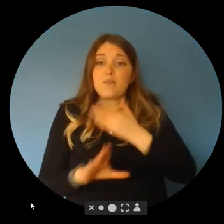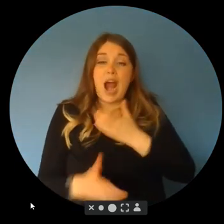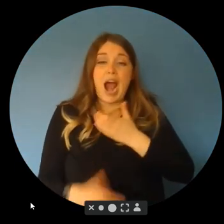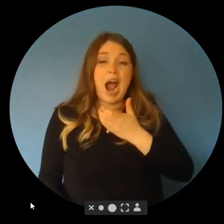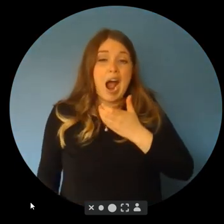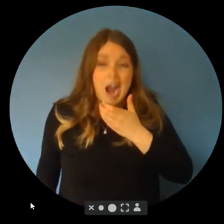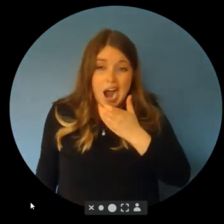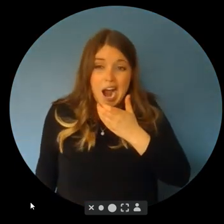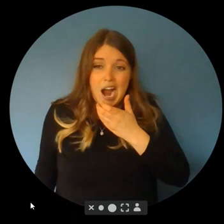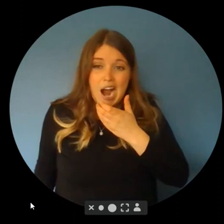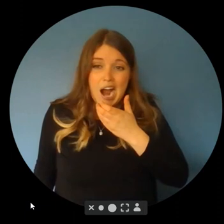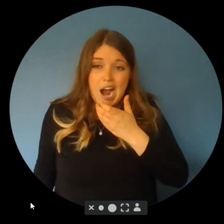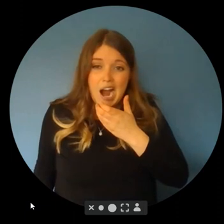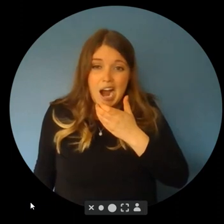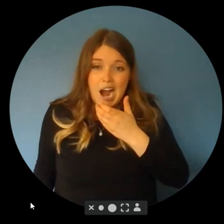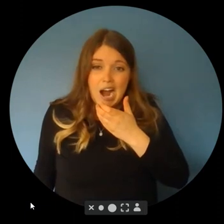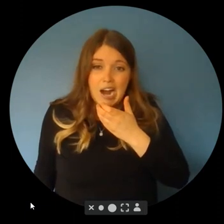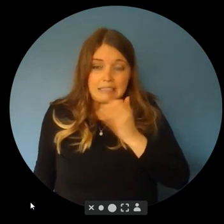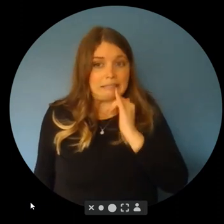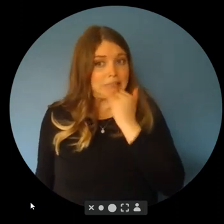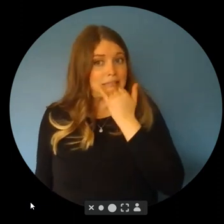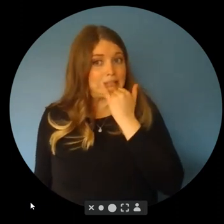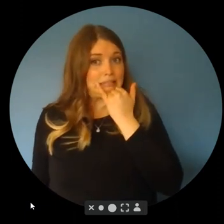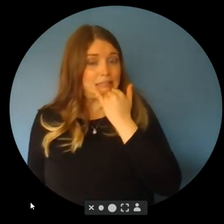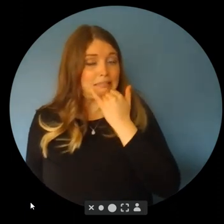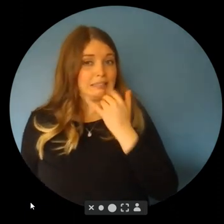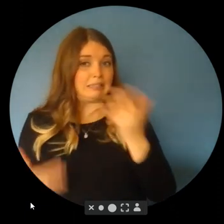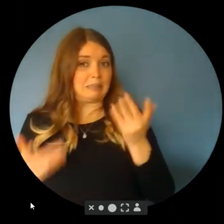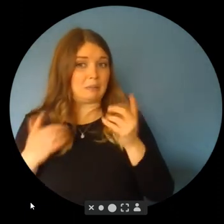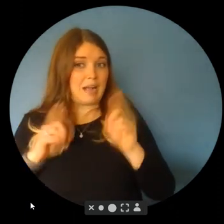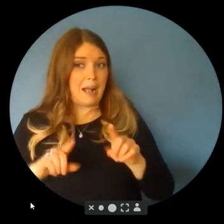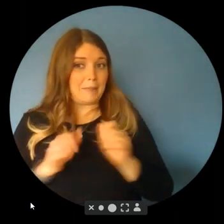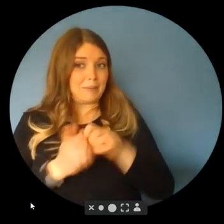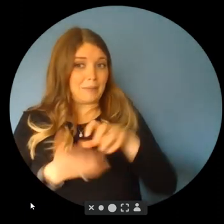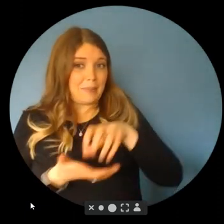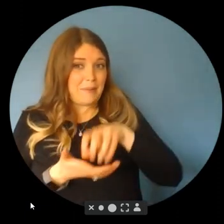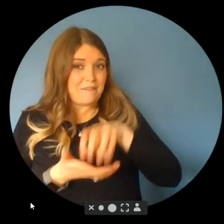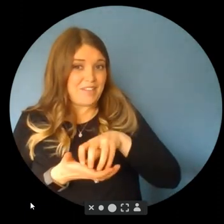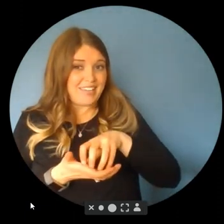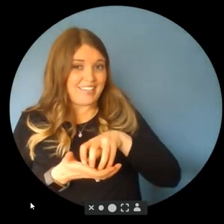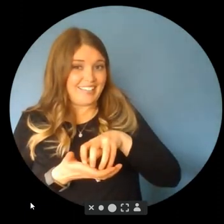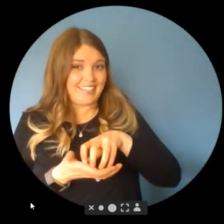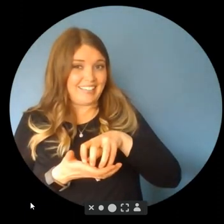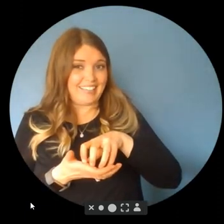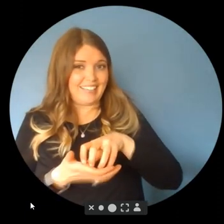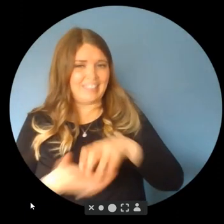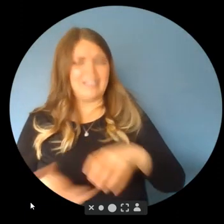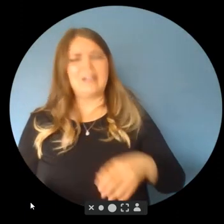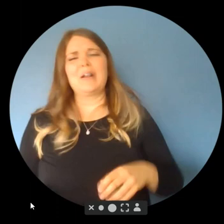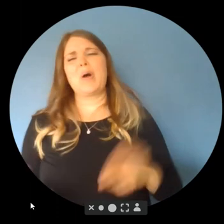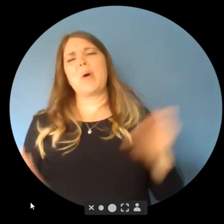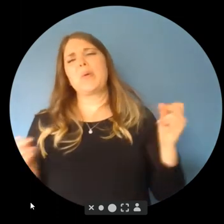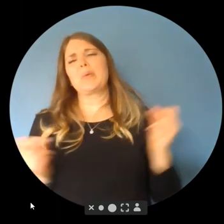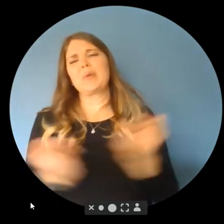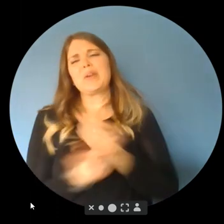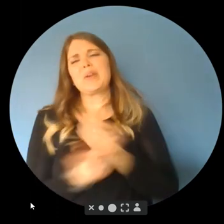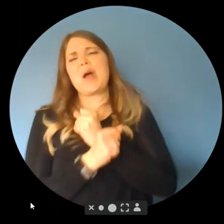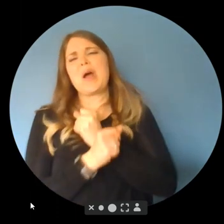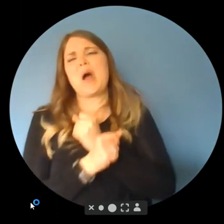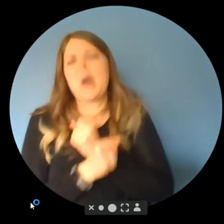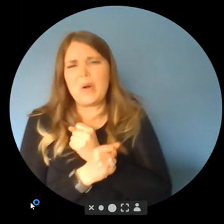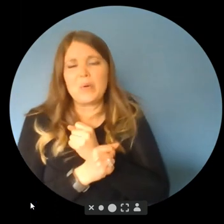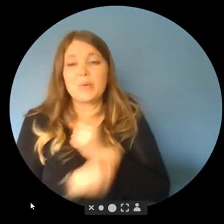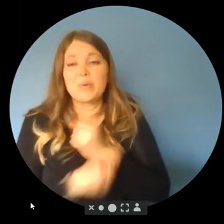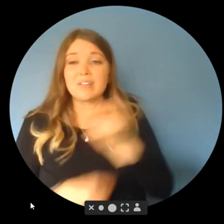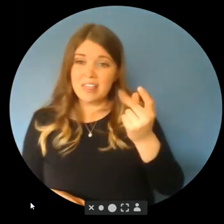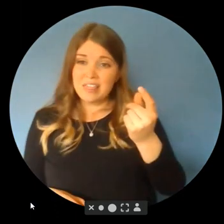bite, I wonder what happened to his muffin. Oh no! His dog